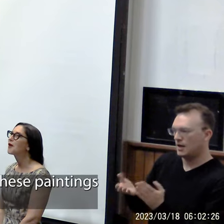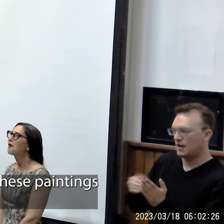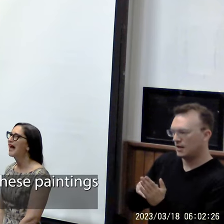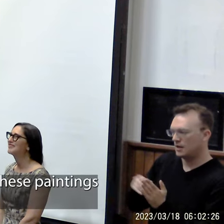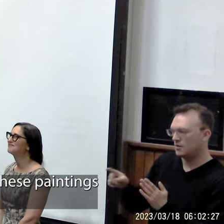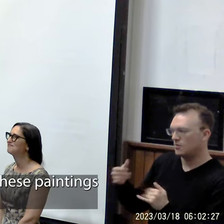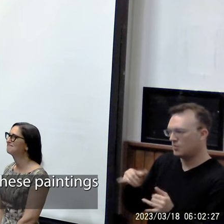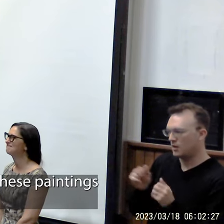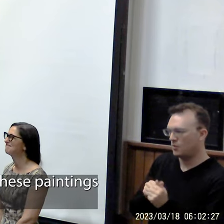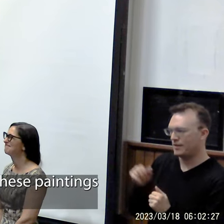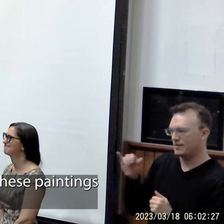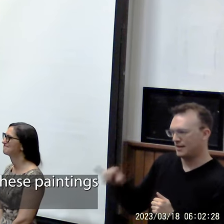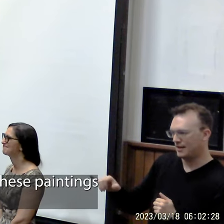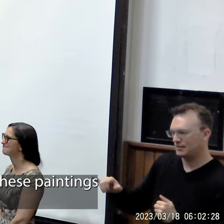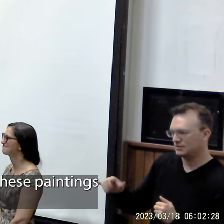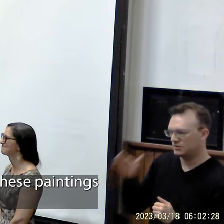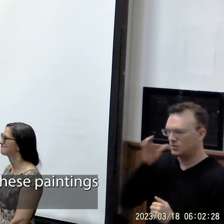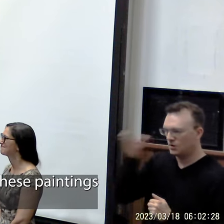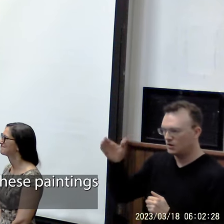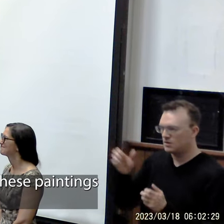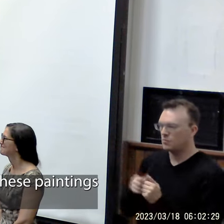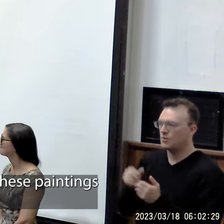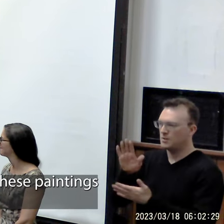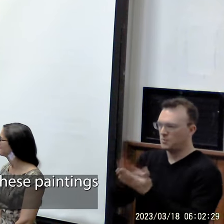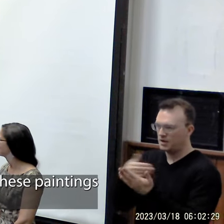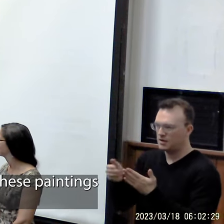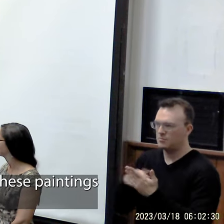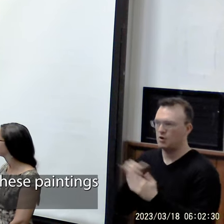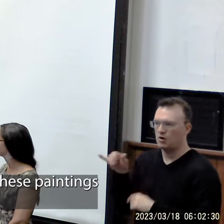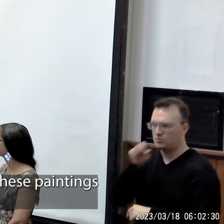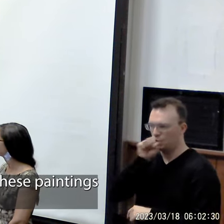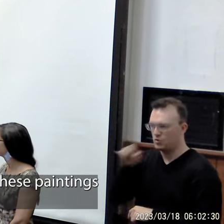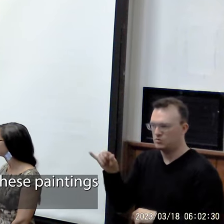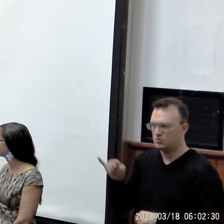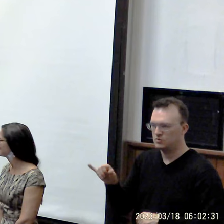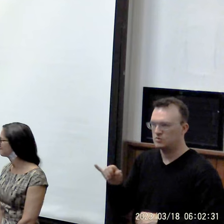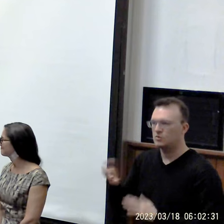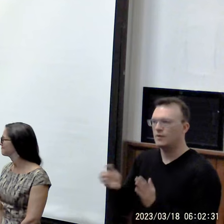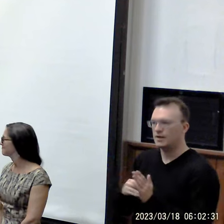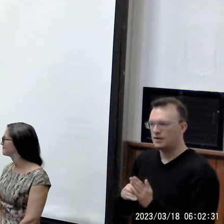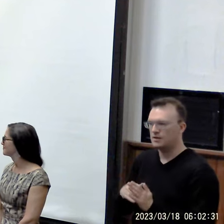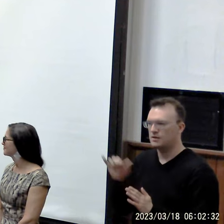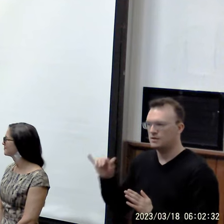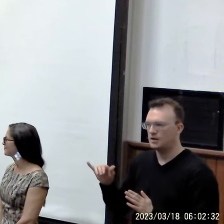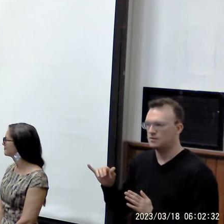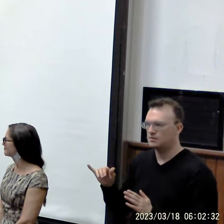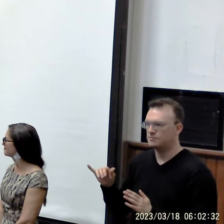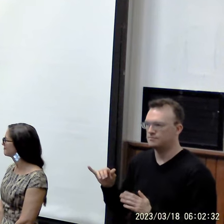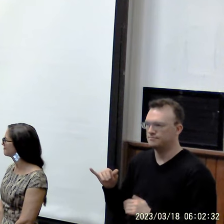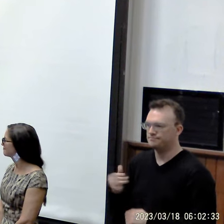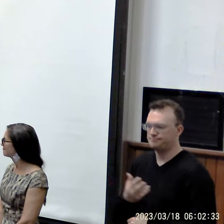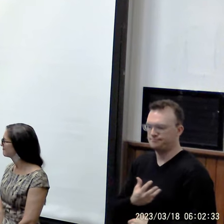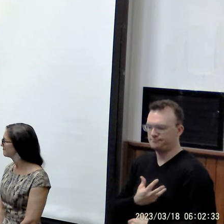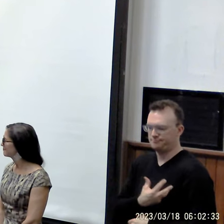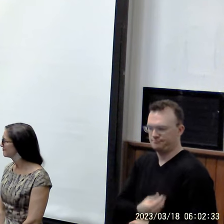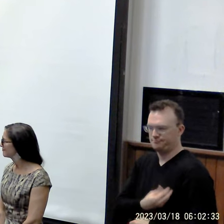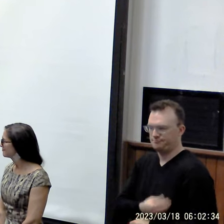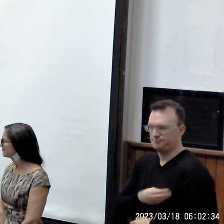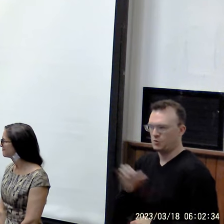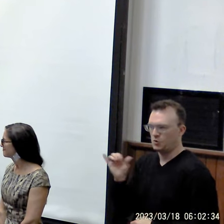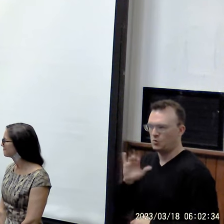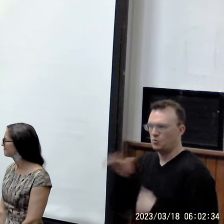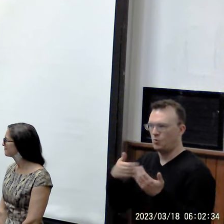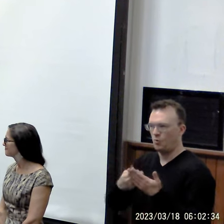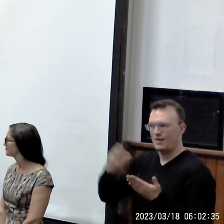just playing around with a lot of these paintings that I also love as well. And so once again, this suckling on the breast, there's a whole